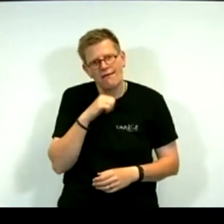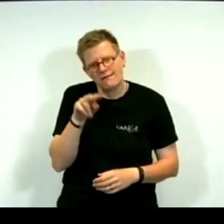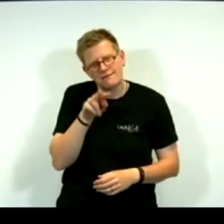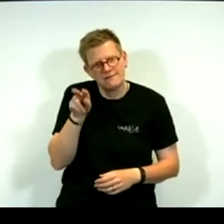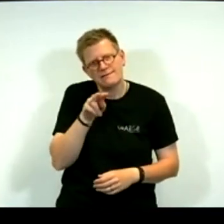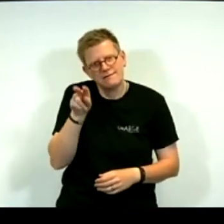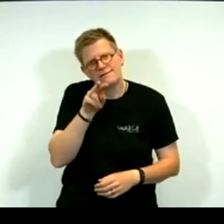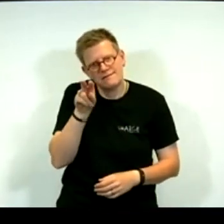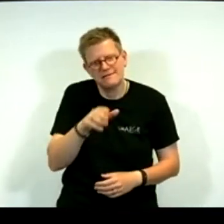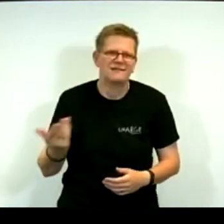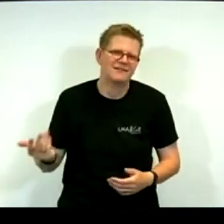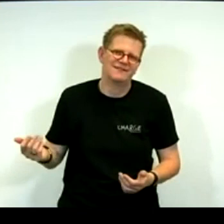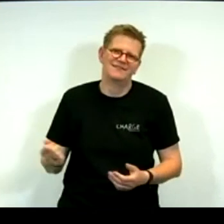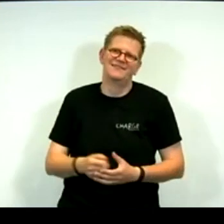day.